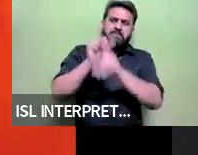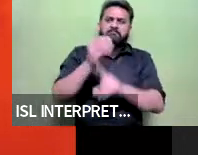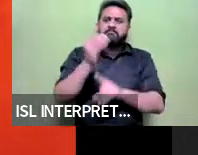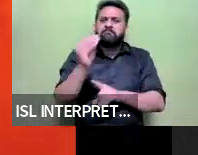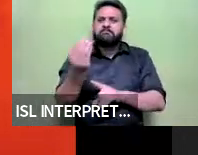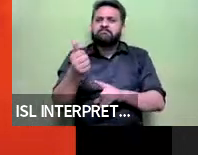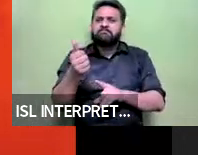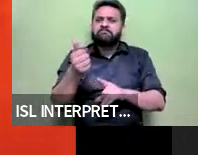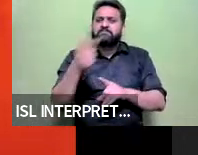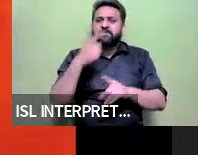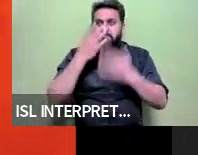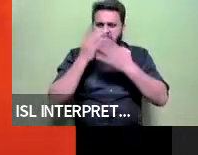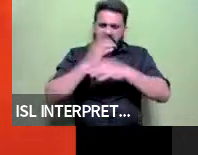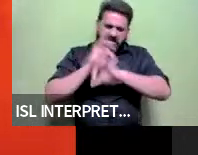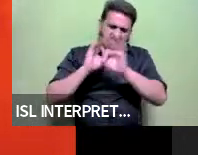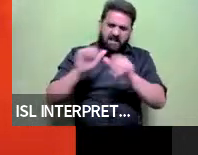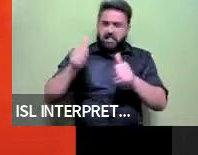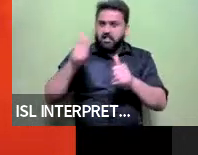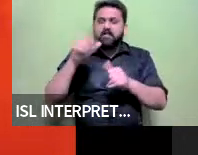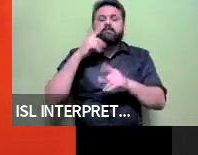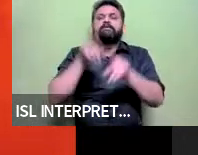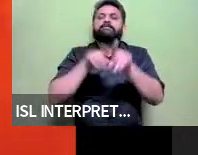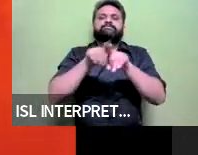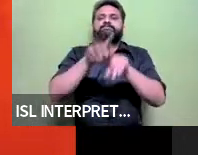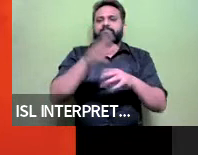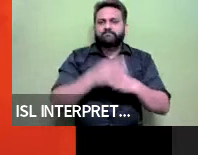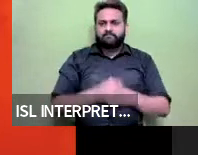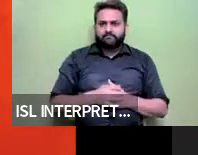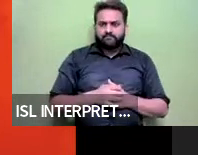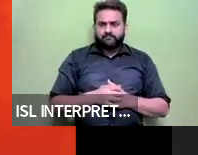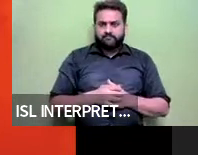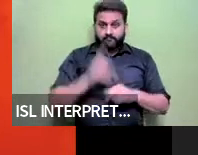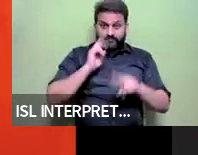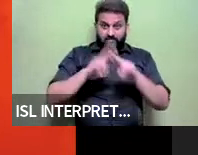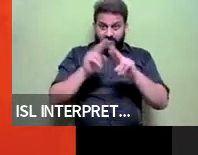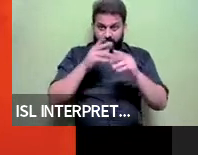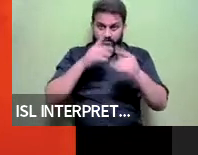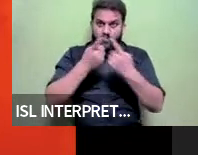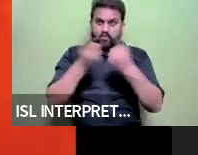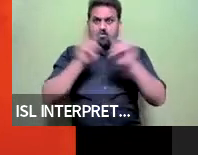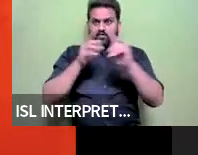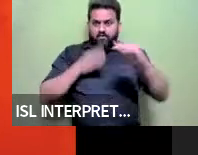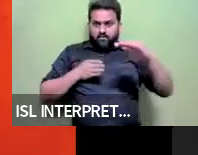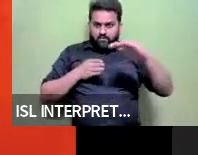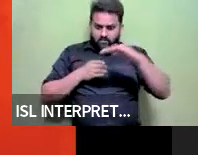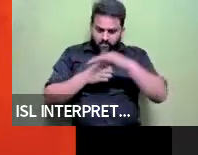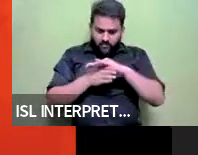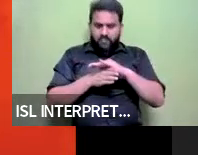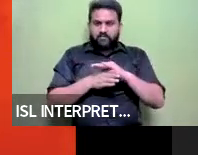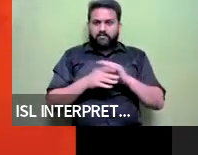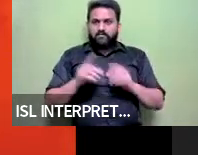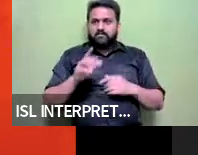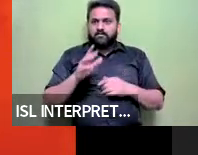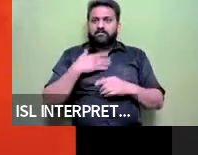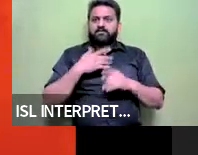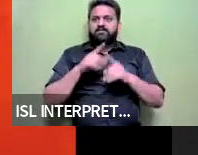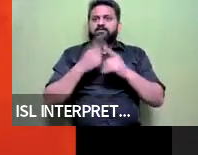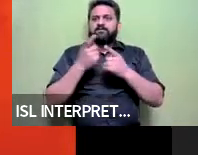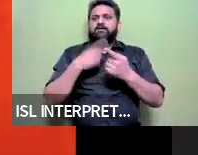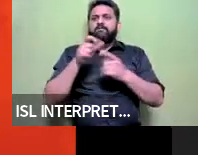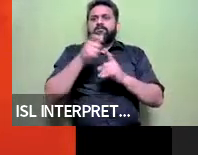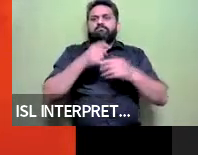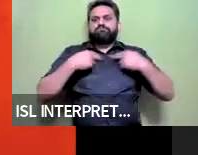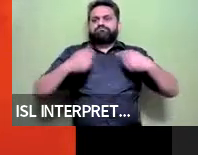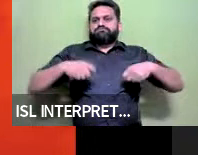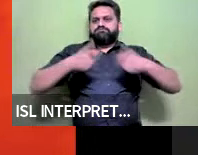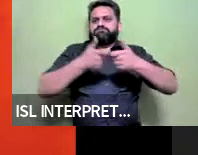and how well you are. For example, if you enter the room and it's an afternoon and you tell the tribunal that